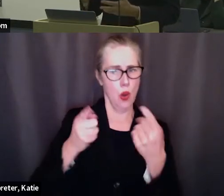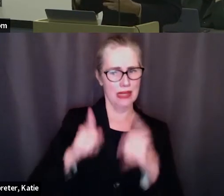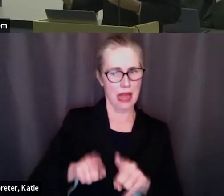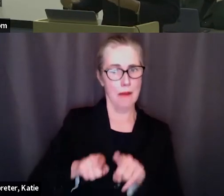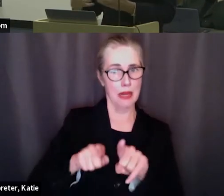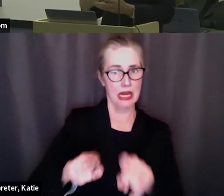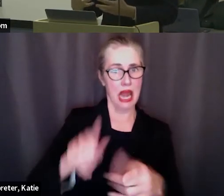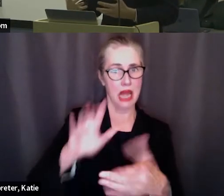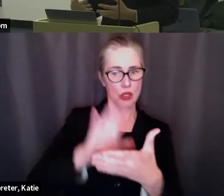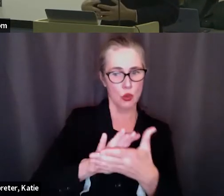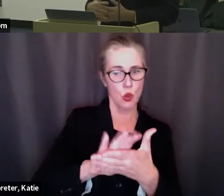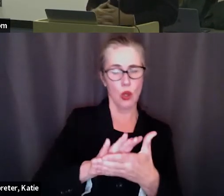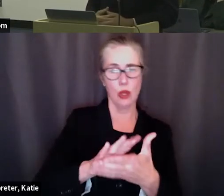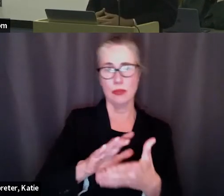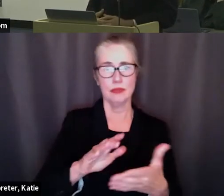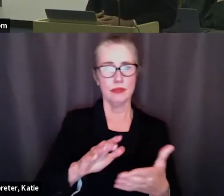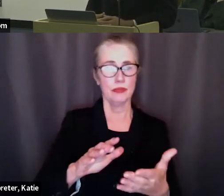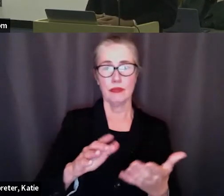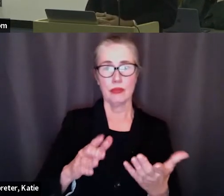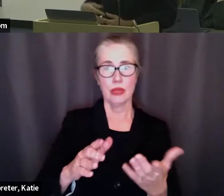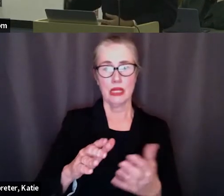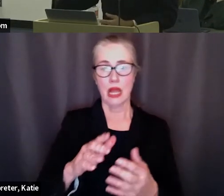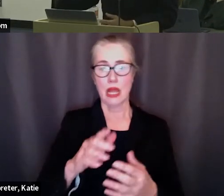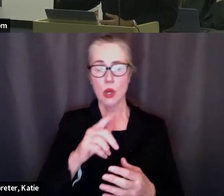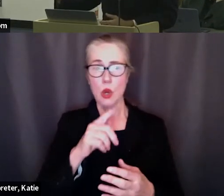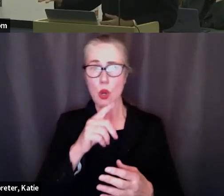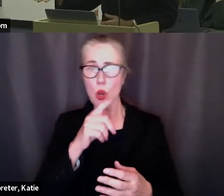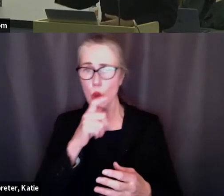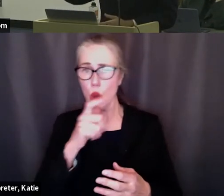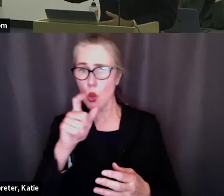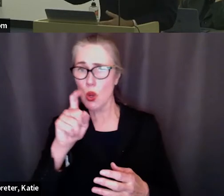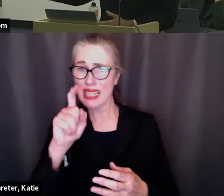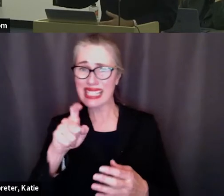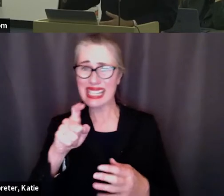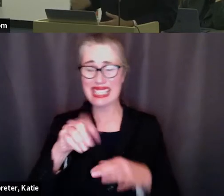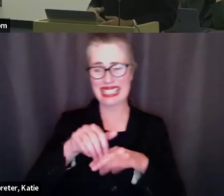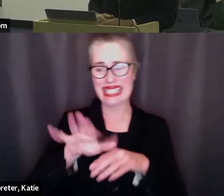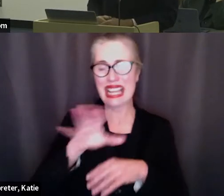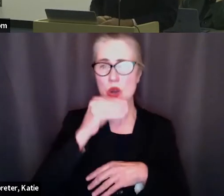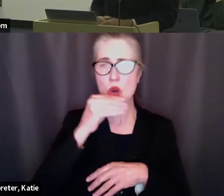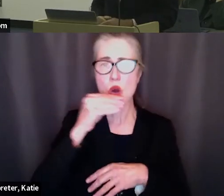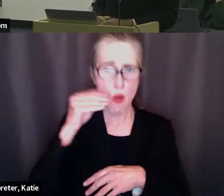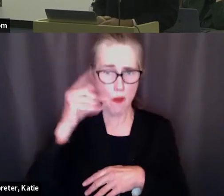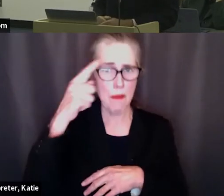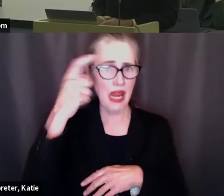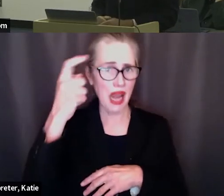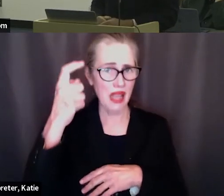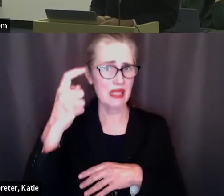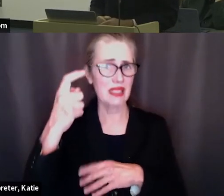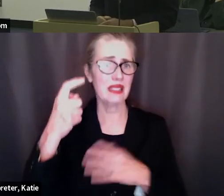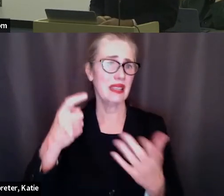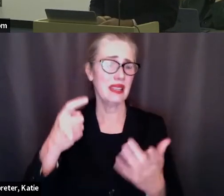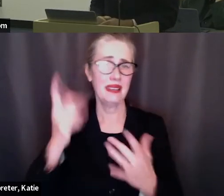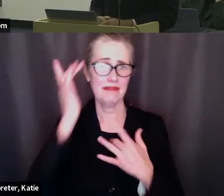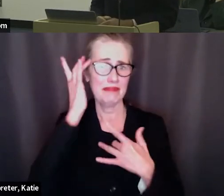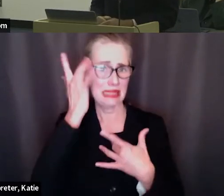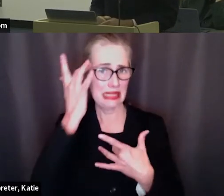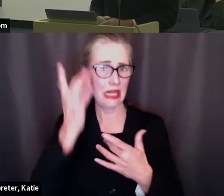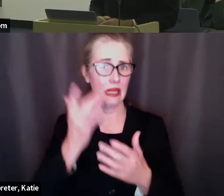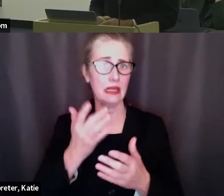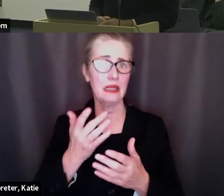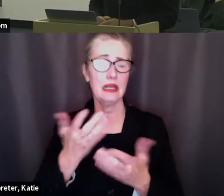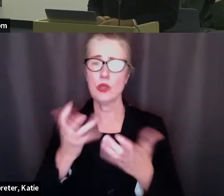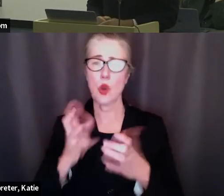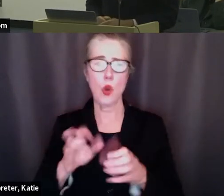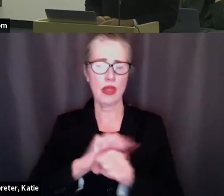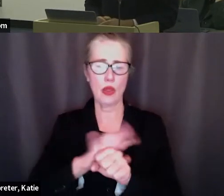and who's who needs to go home because of the positive cases another thing that they